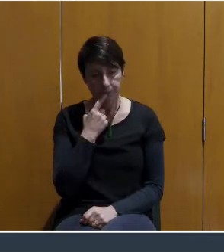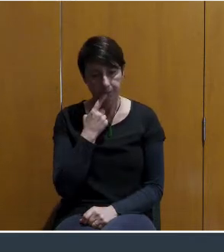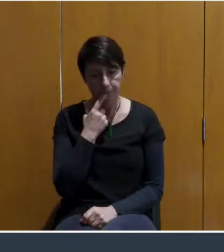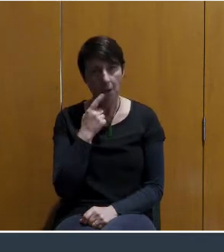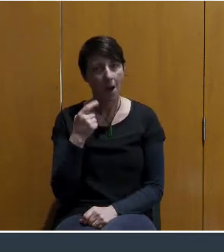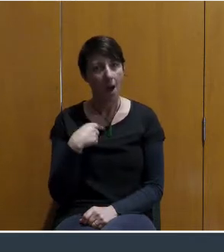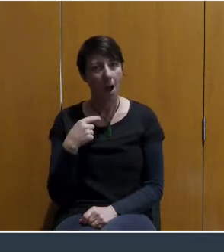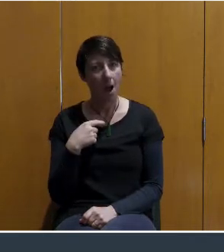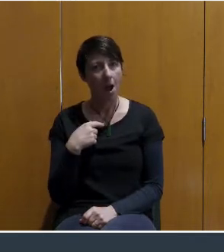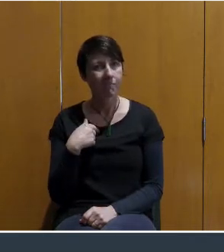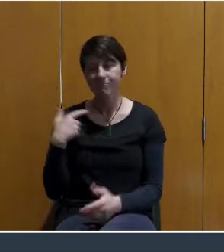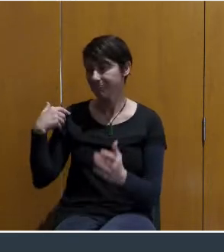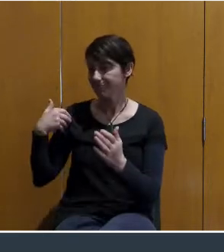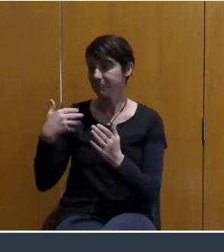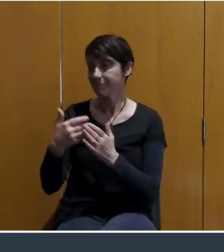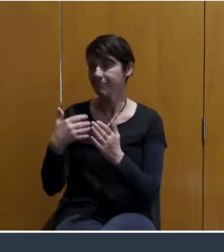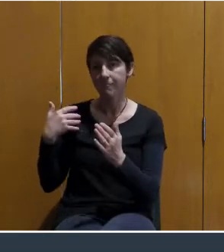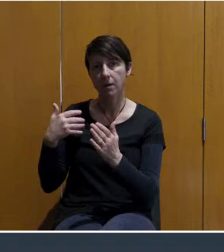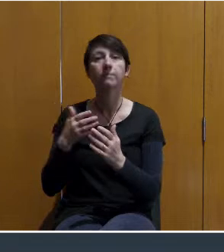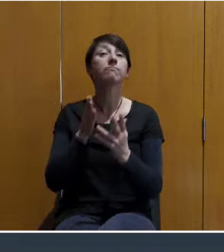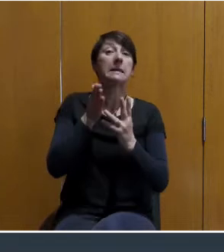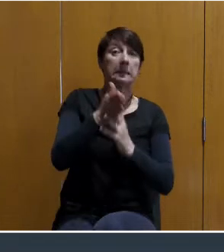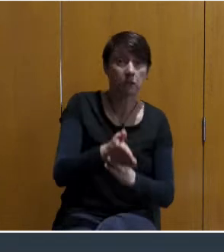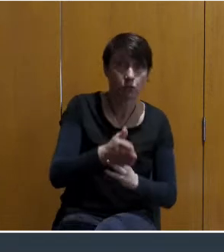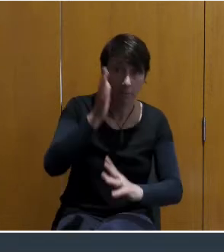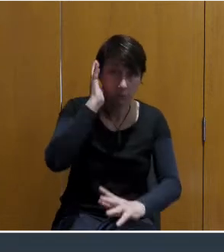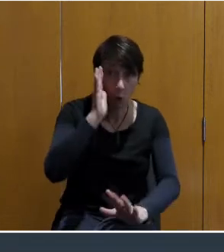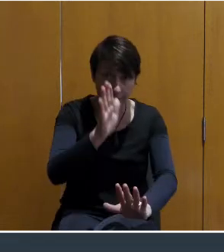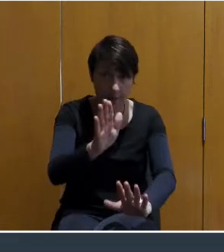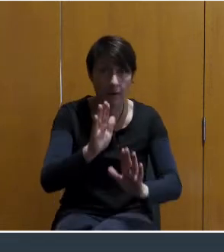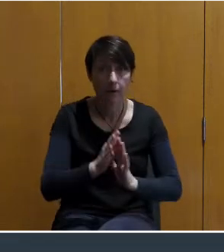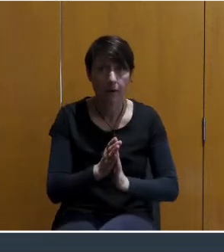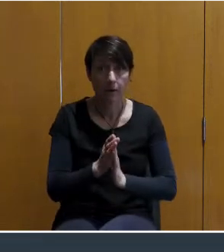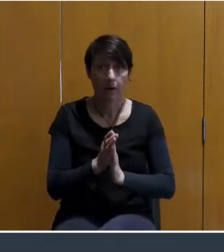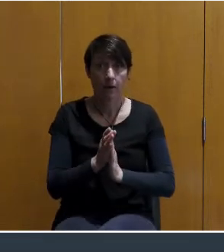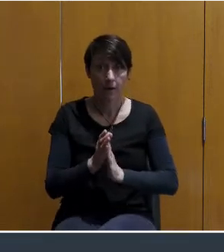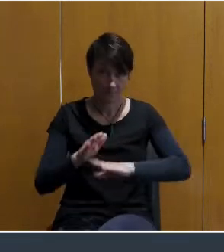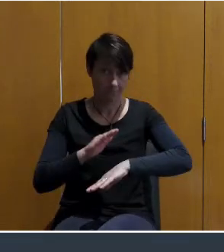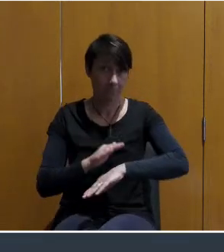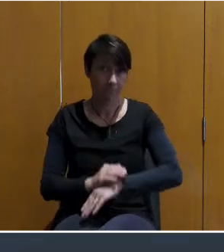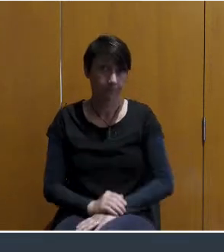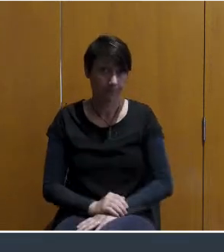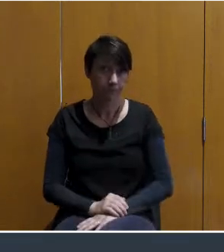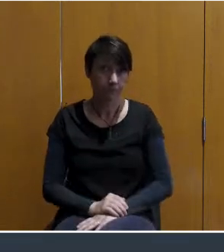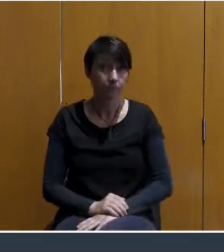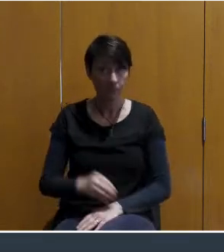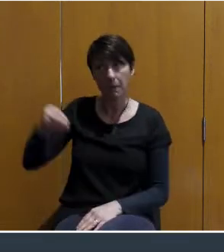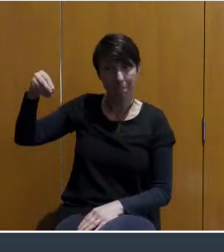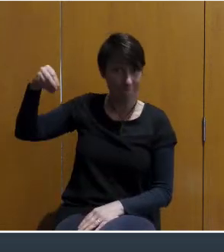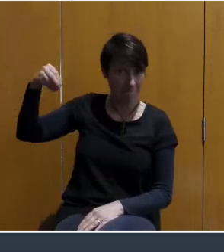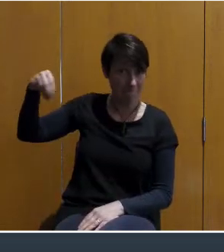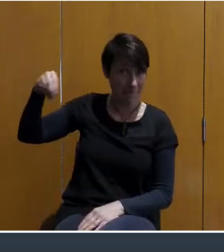my data over the last Sorry, Elsa. I just want to interrupt for a moment. We have actually had the bell